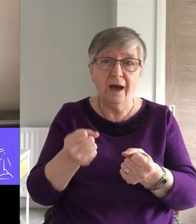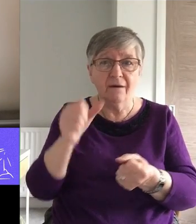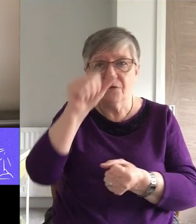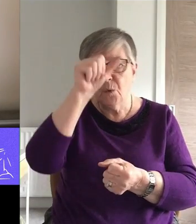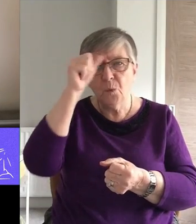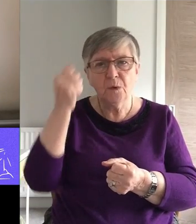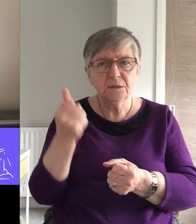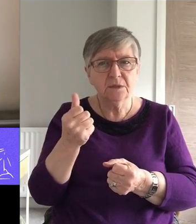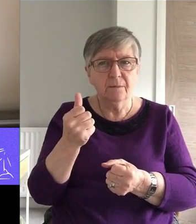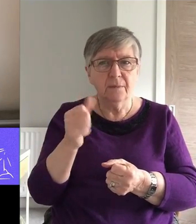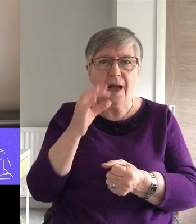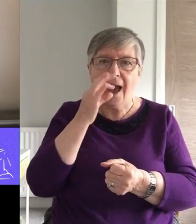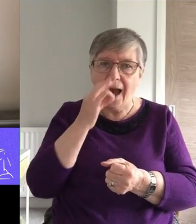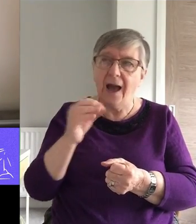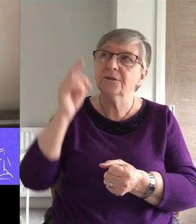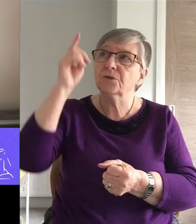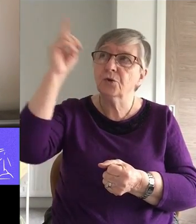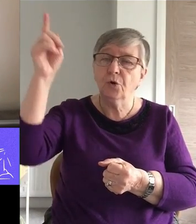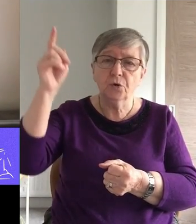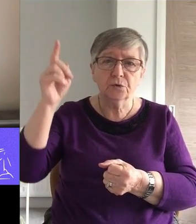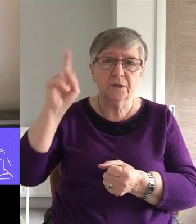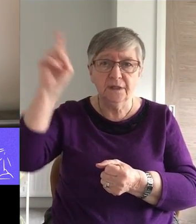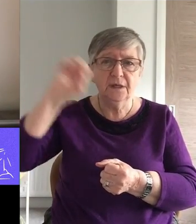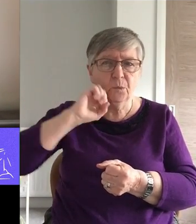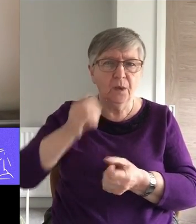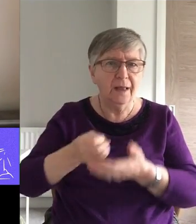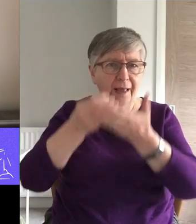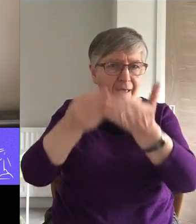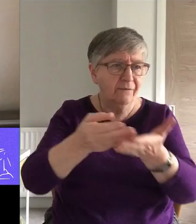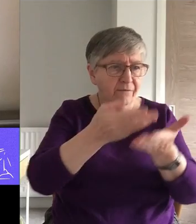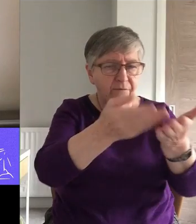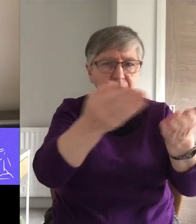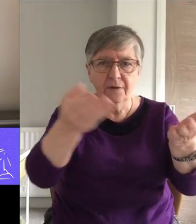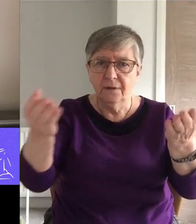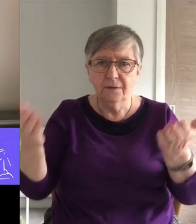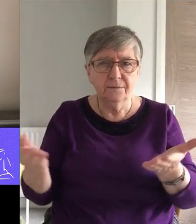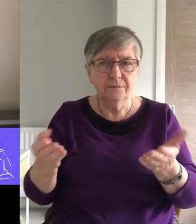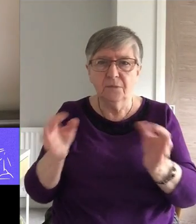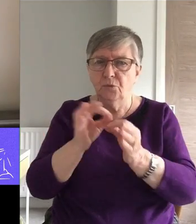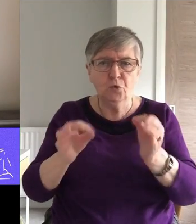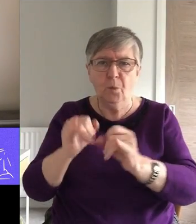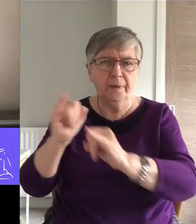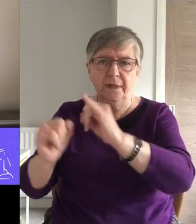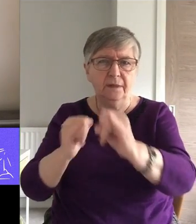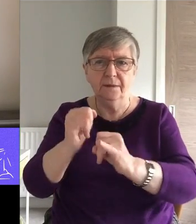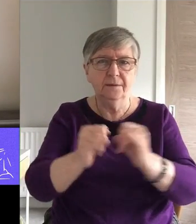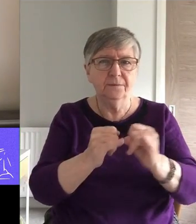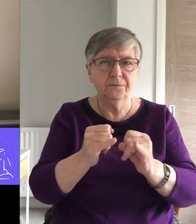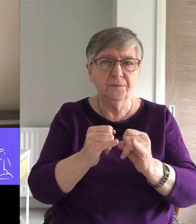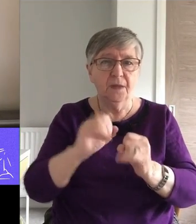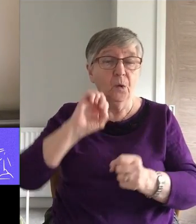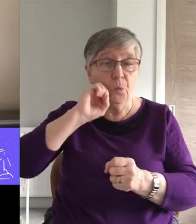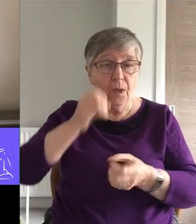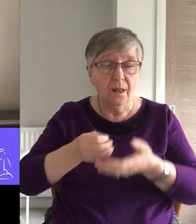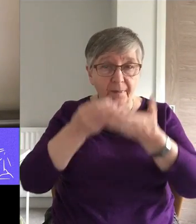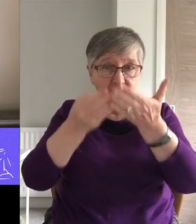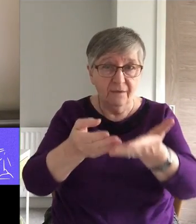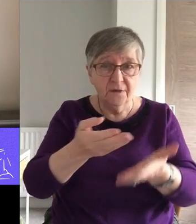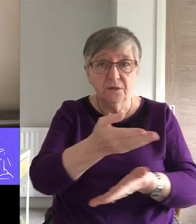you should ask God, who gives generously to all without finding fault, and it will be given to